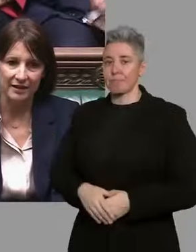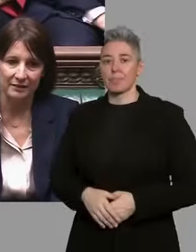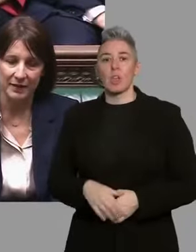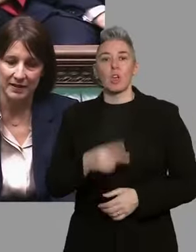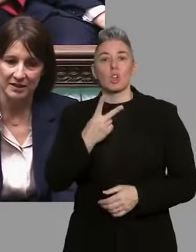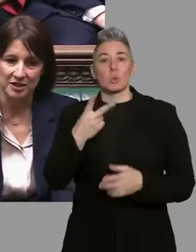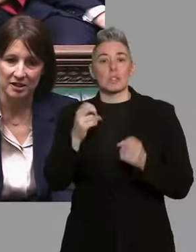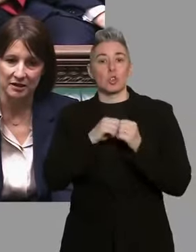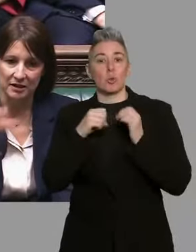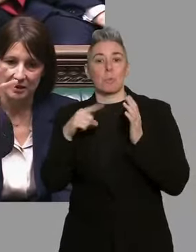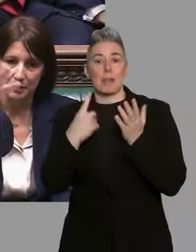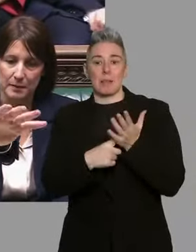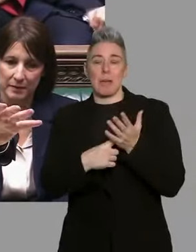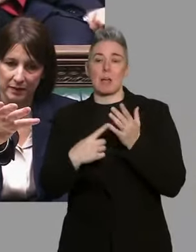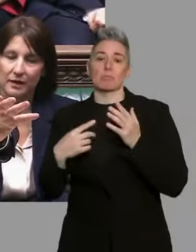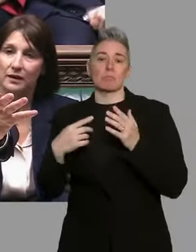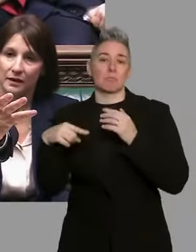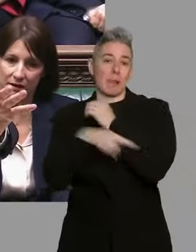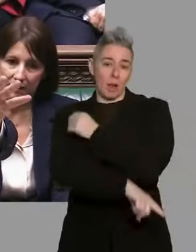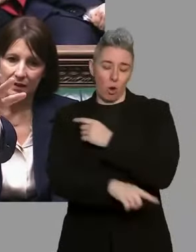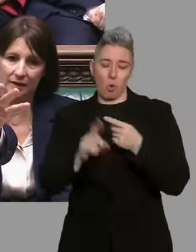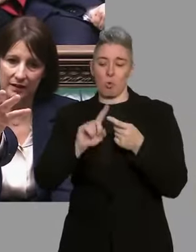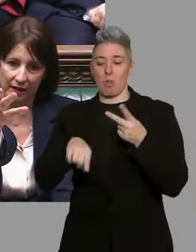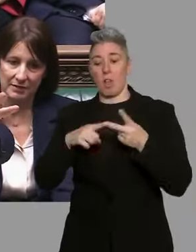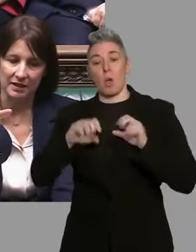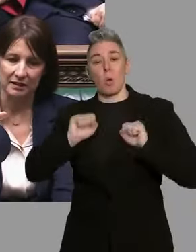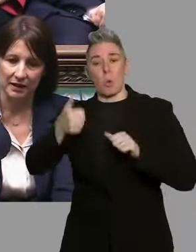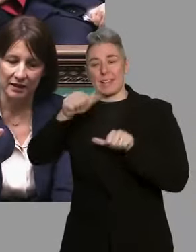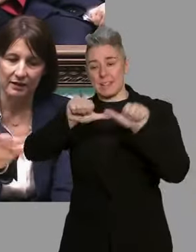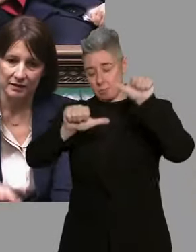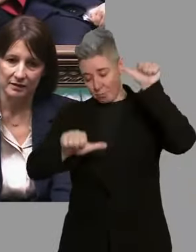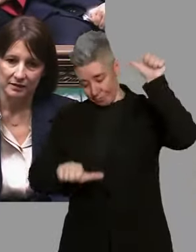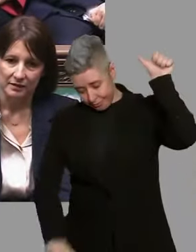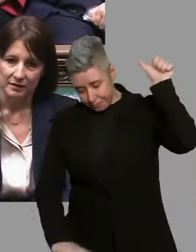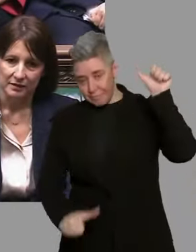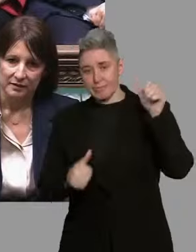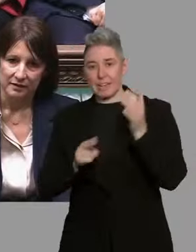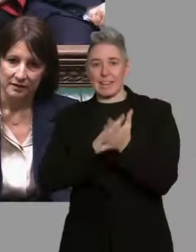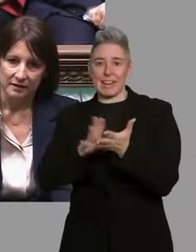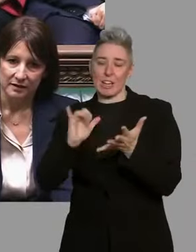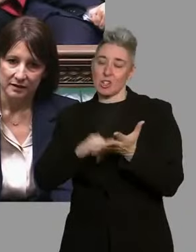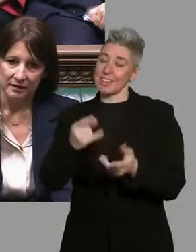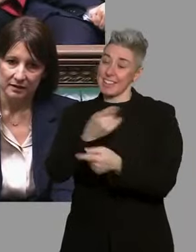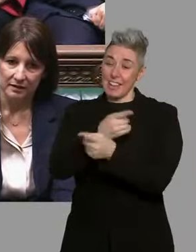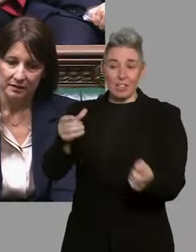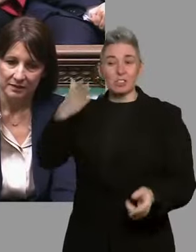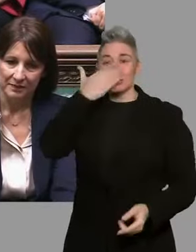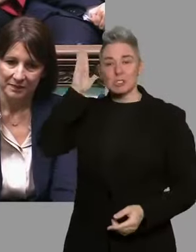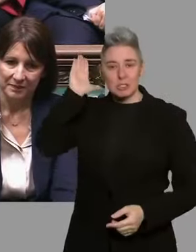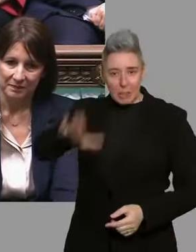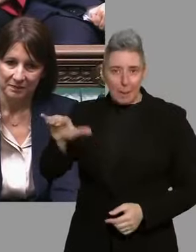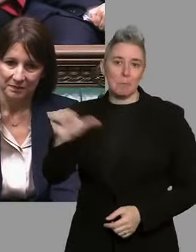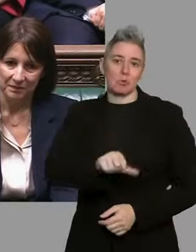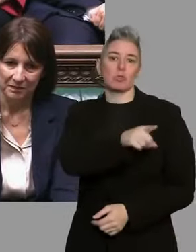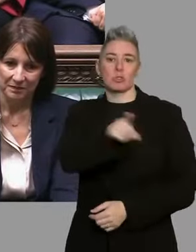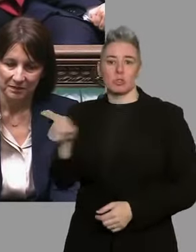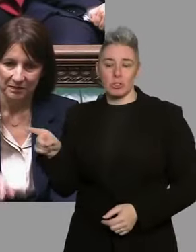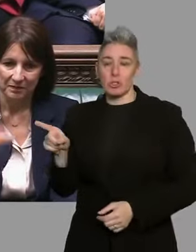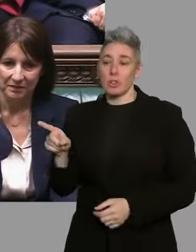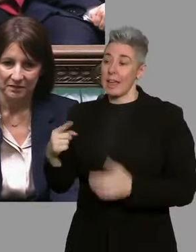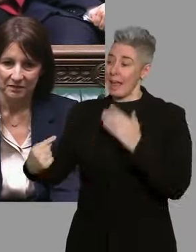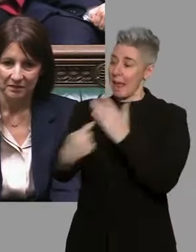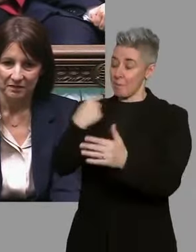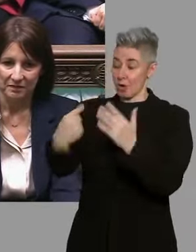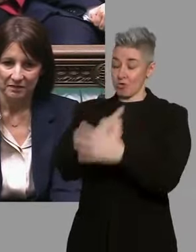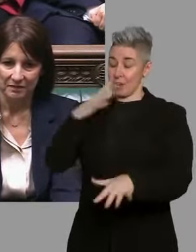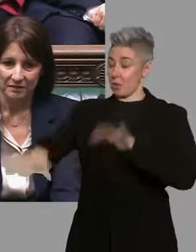Record waiting list with our NHS. They should hang their heads in shame. Immigration completely out of control. Nearly 1 million net